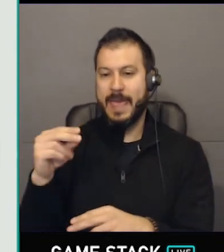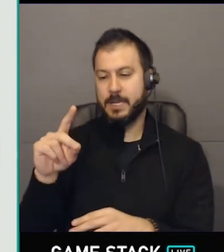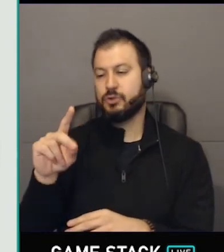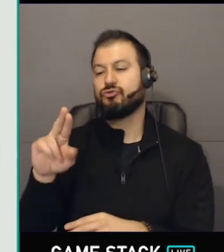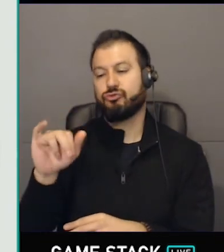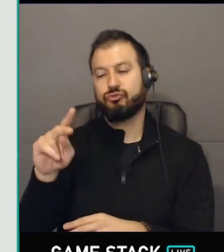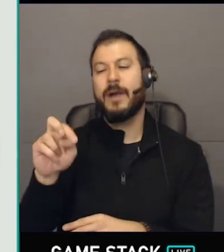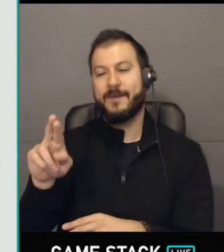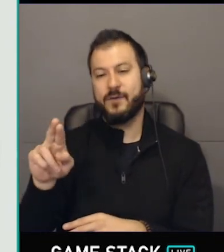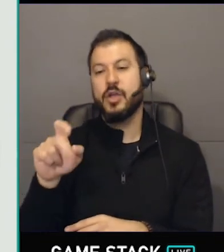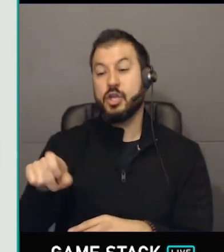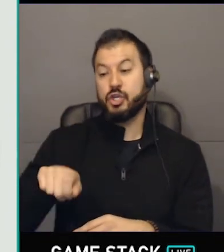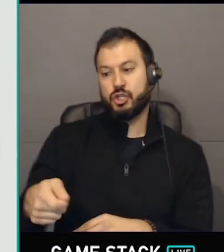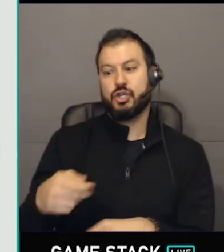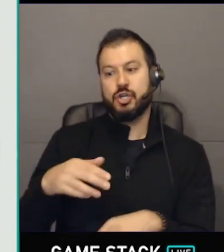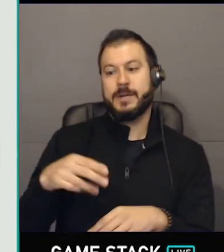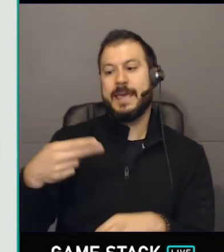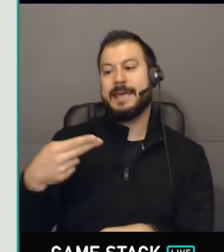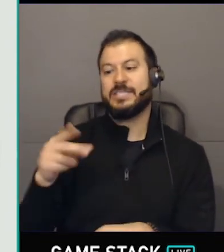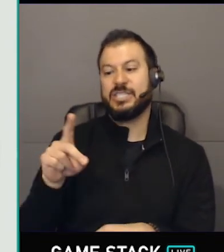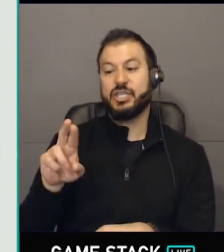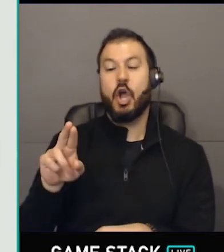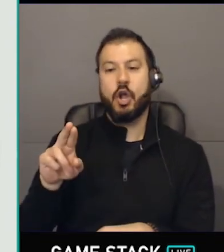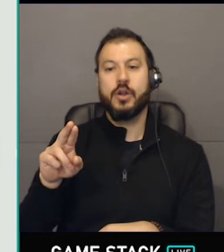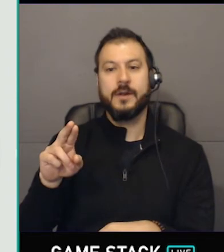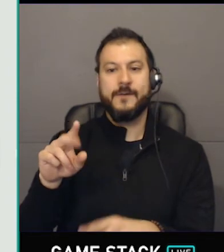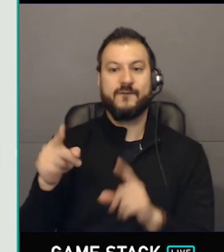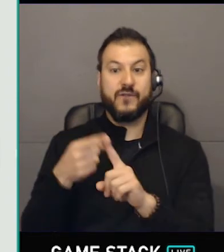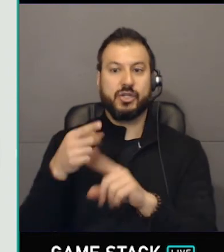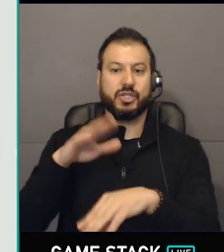need to turn HDR on first in settings.